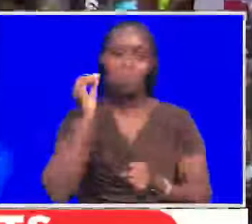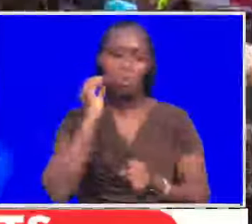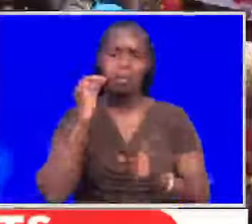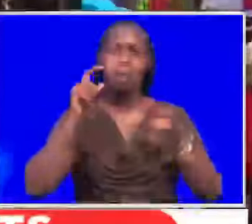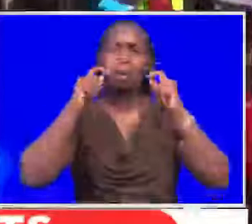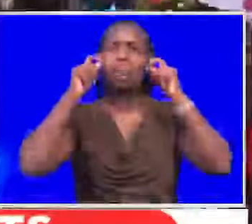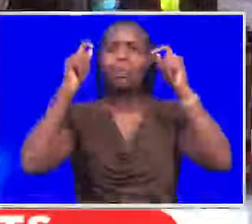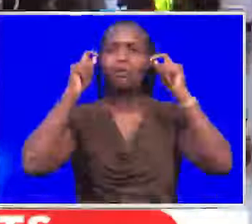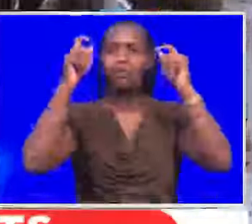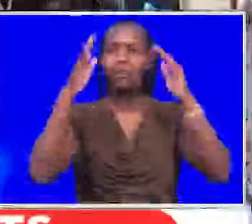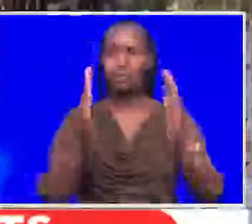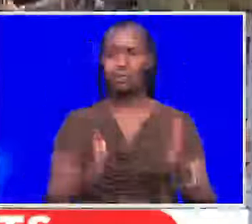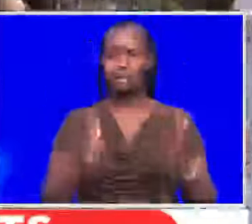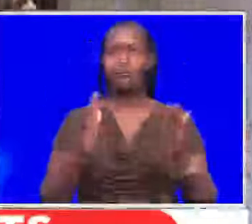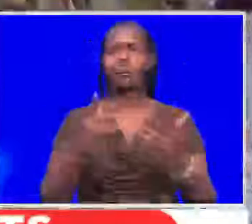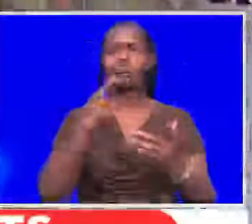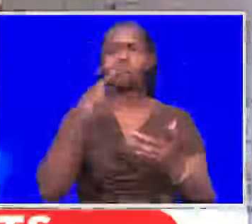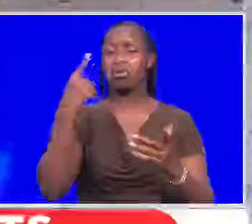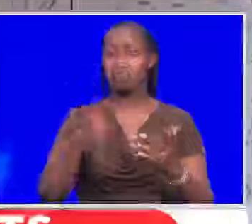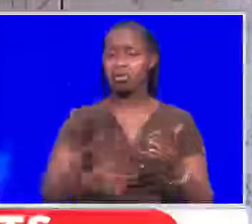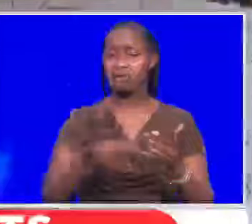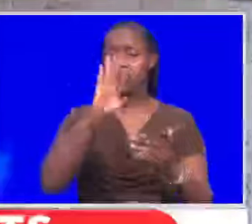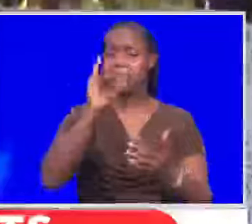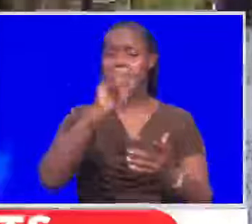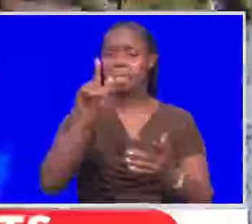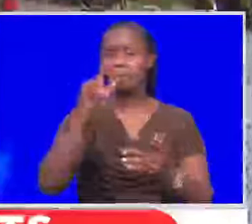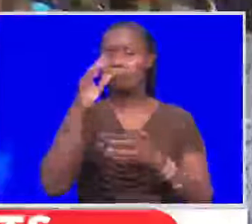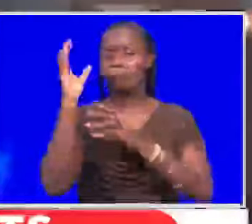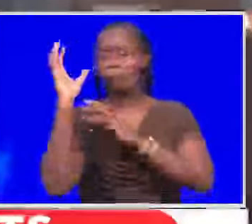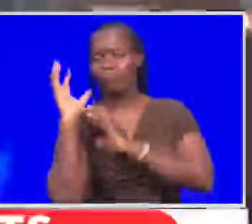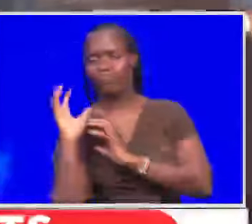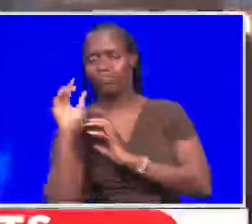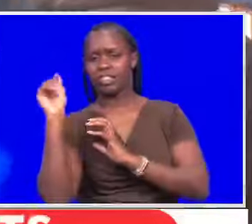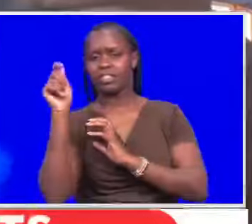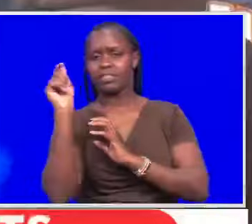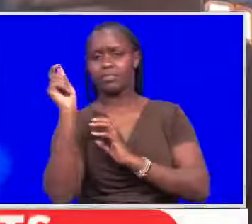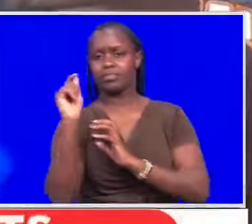the controversial bill, stating that it's oppressive to the citizens.